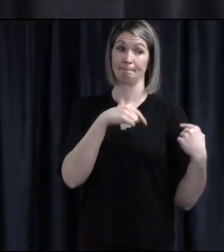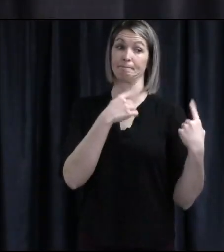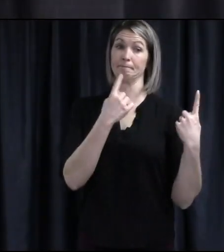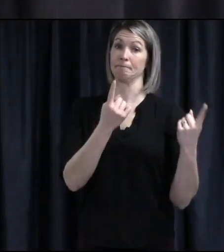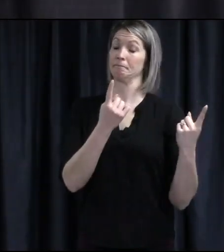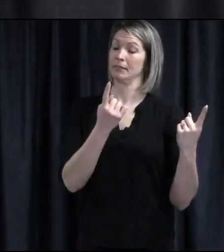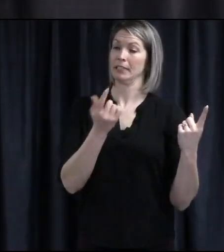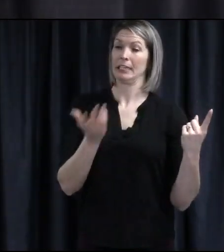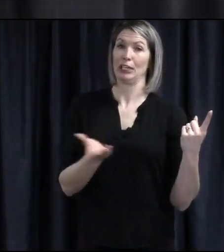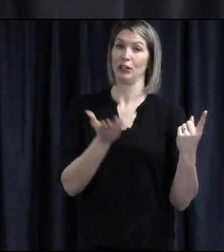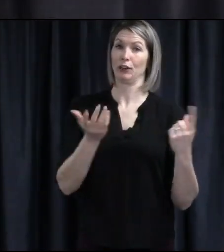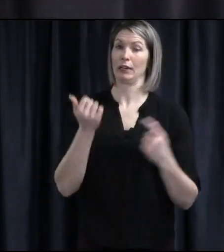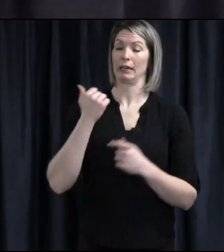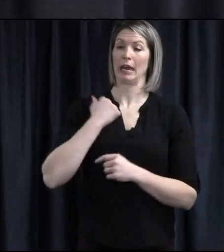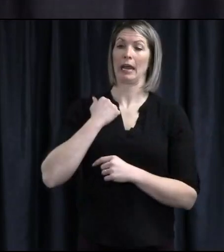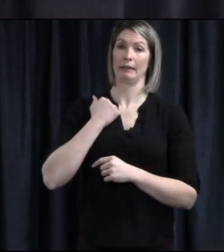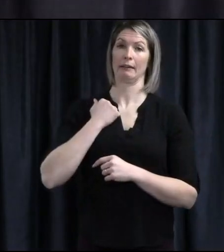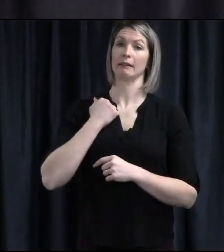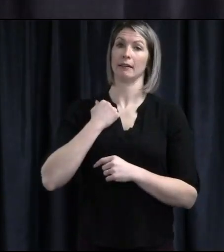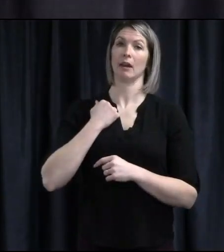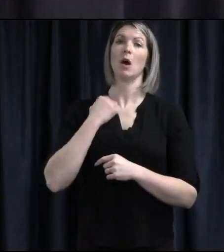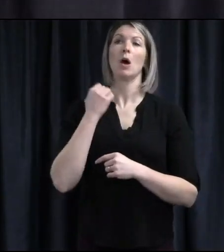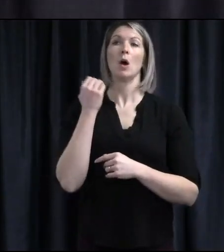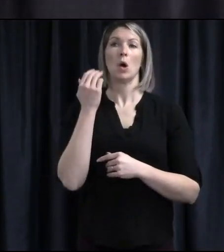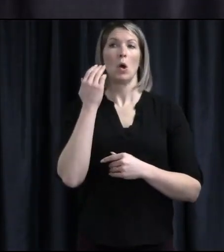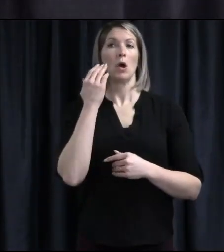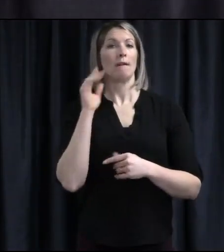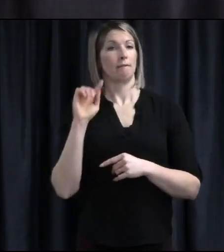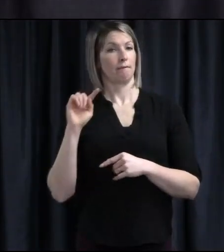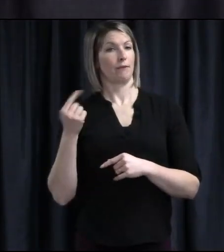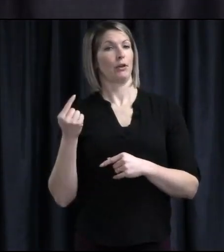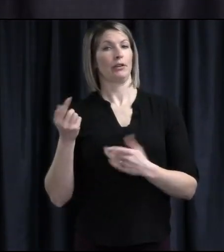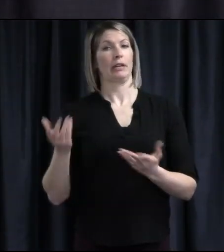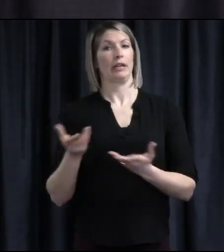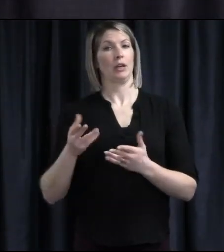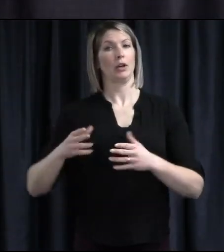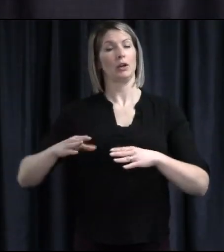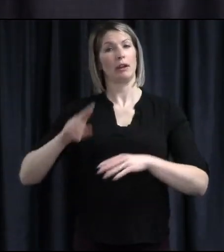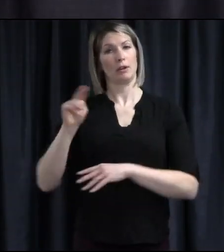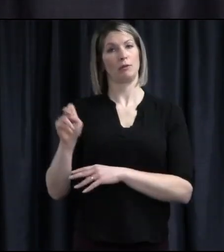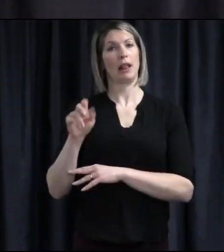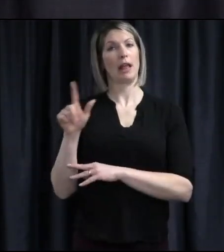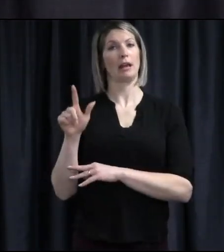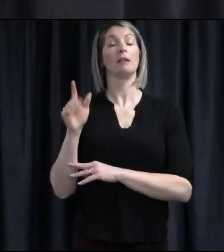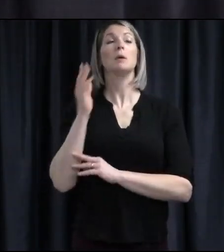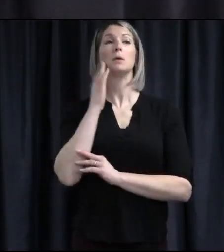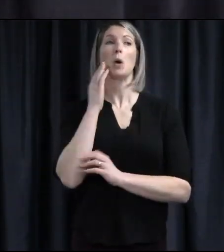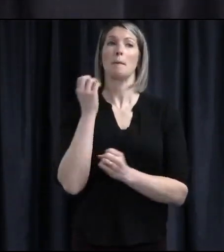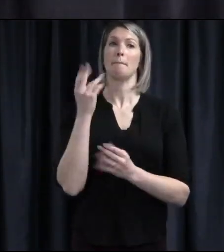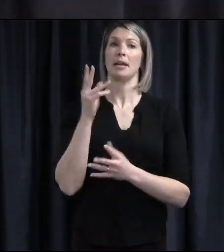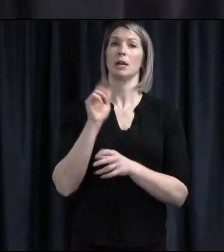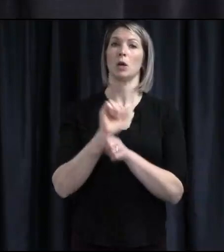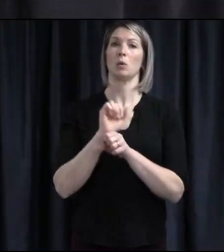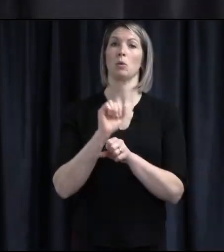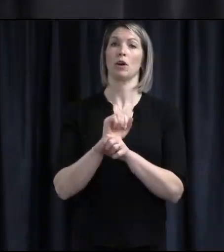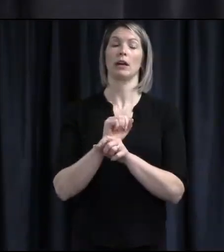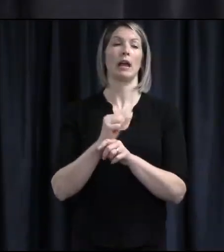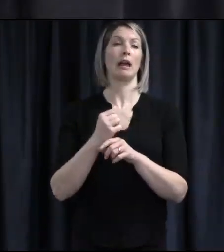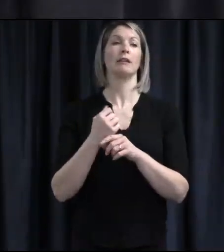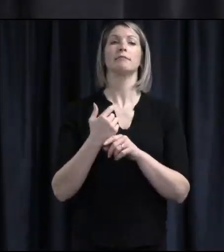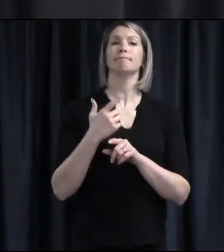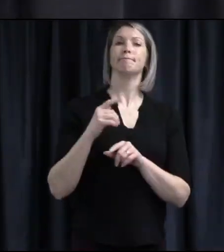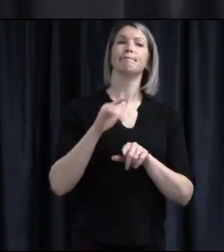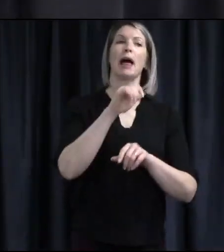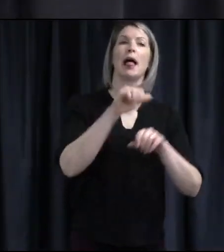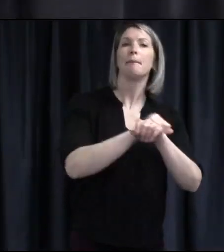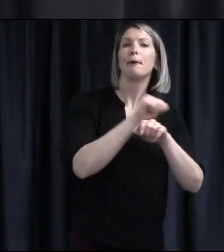this country. And we know we have some people that work outside of Newfoundland and Labrador, and even those individuals that will come back home,